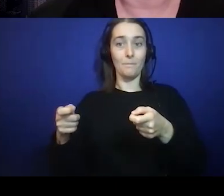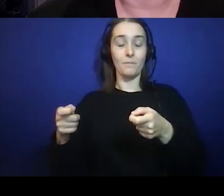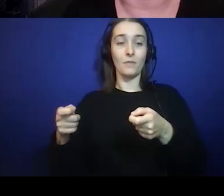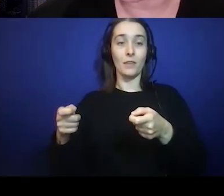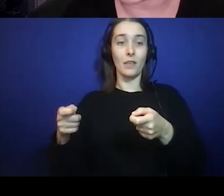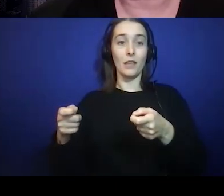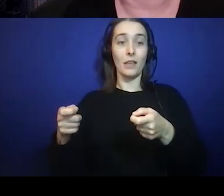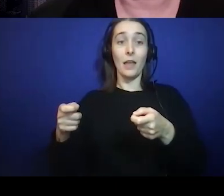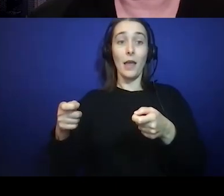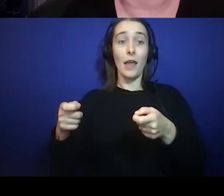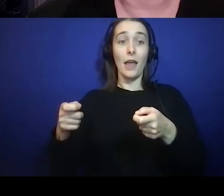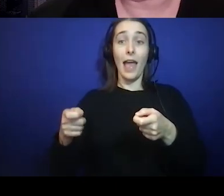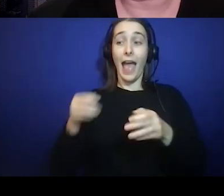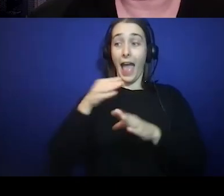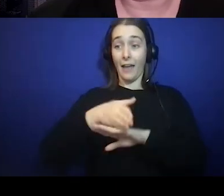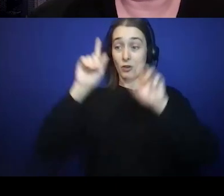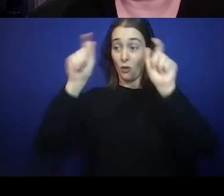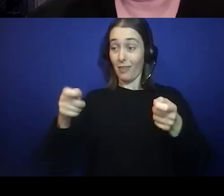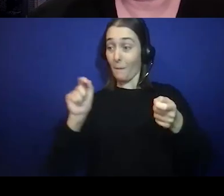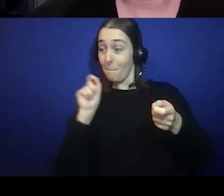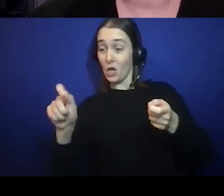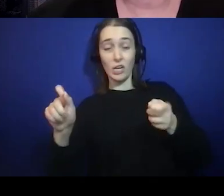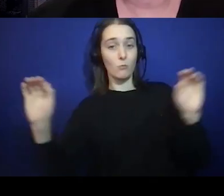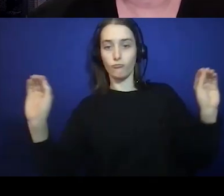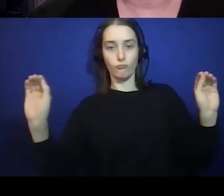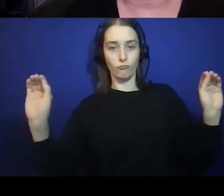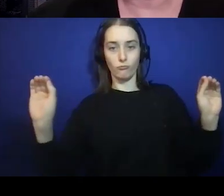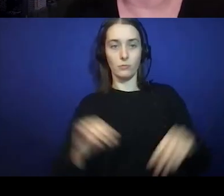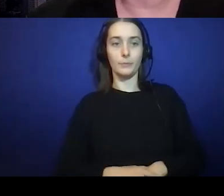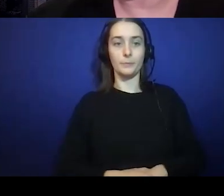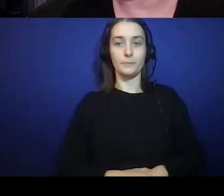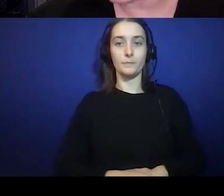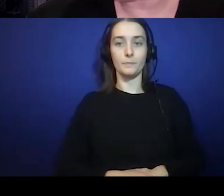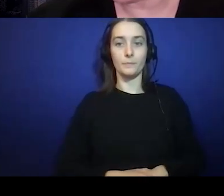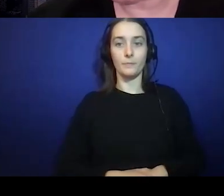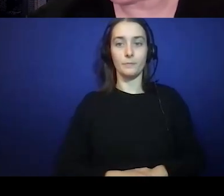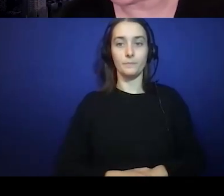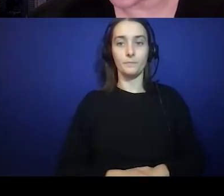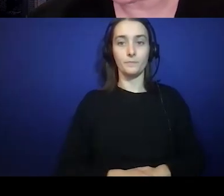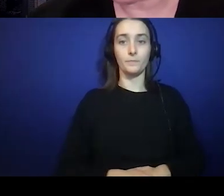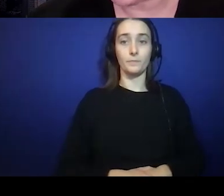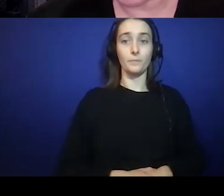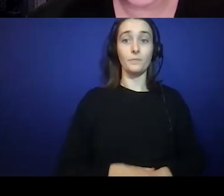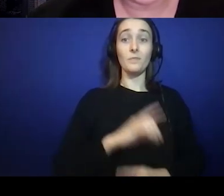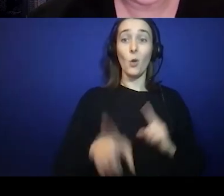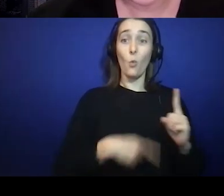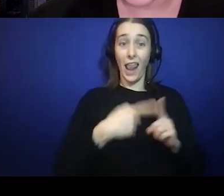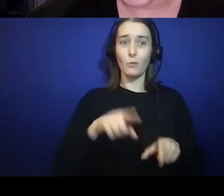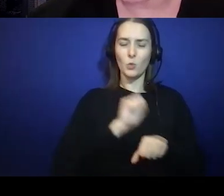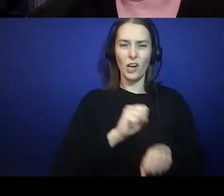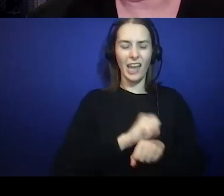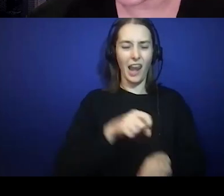there's no punctuation after the close parentheses. This was something that threw me when I was working on